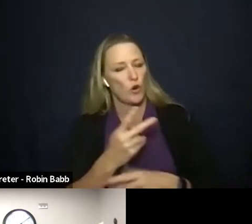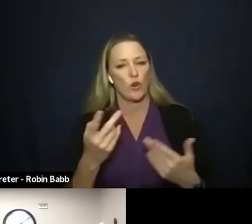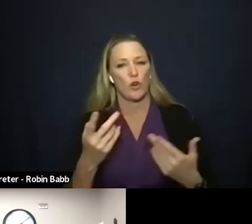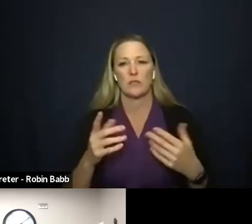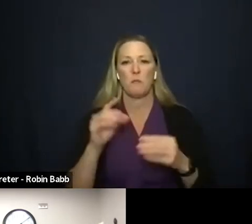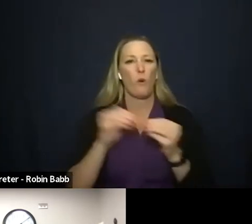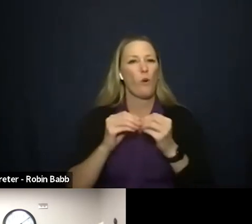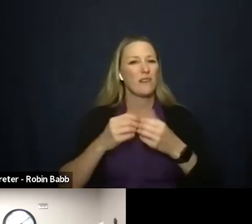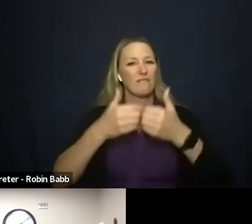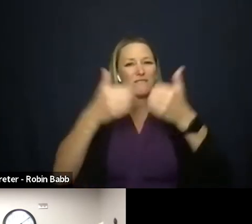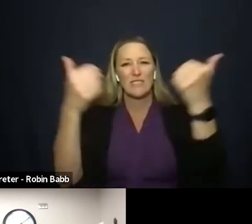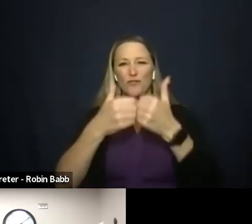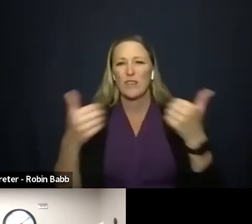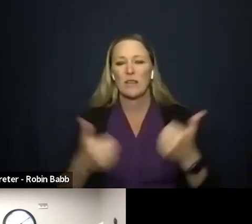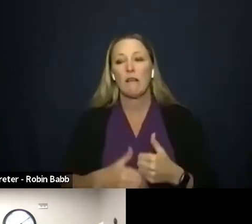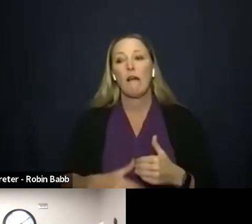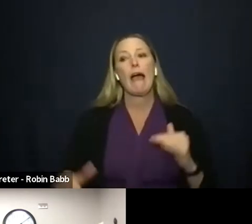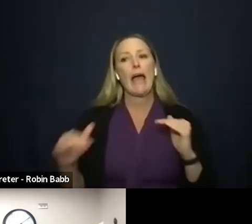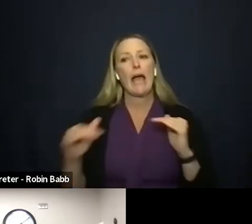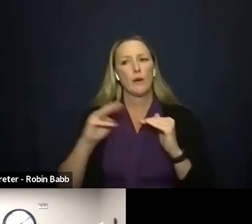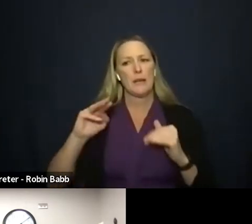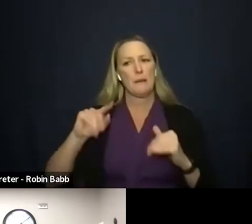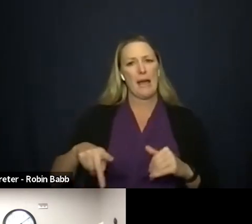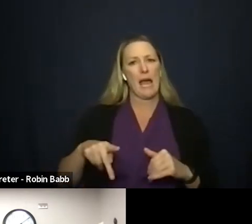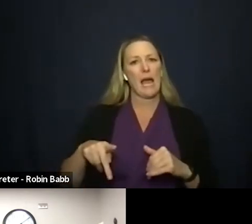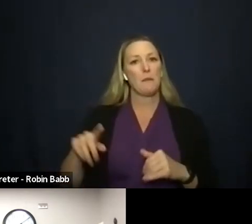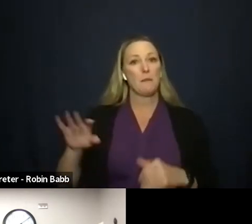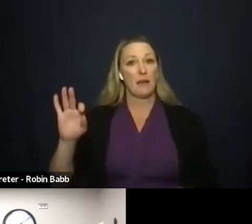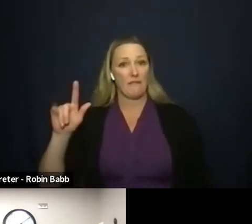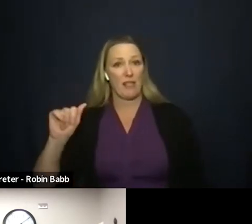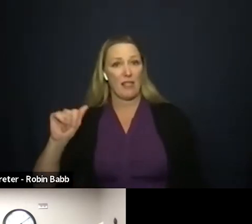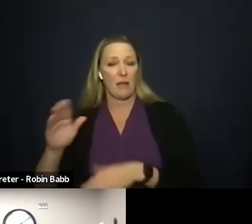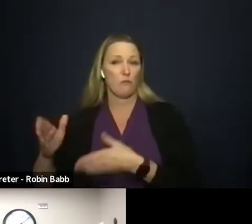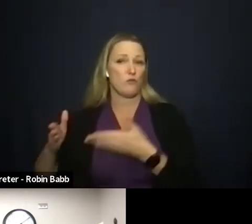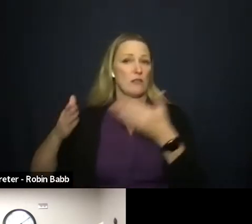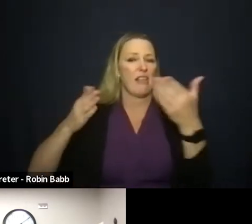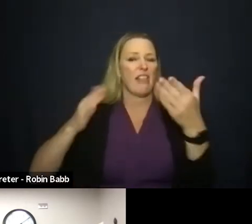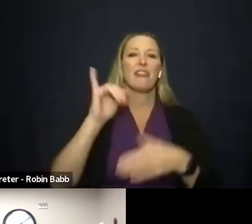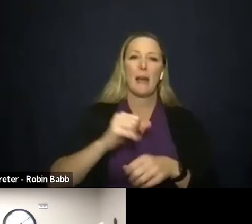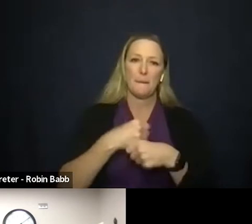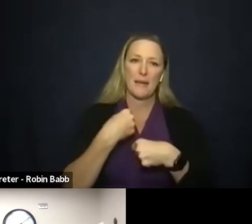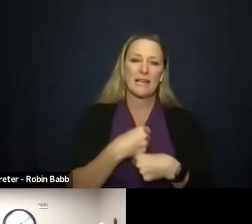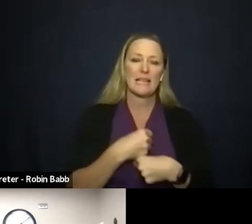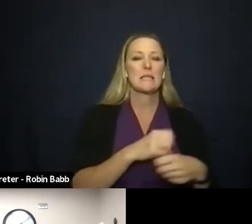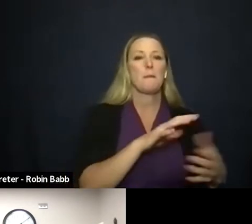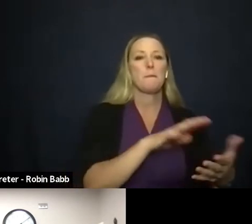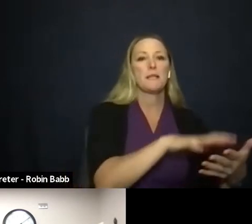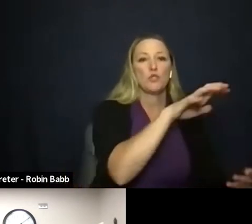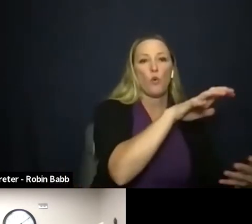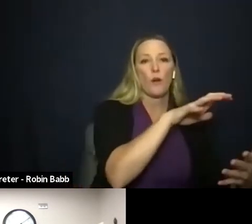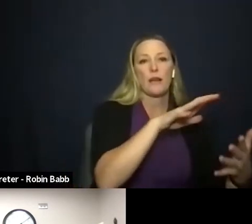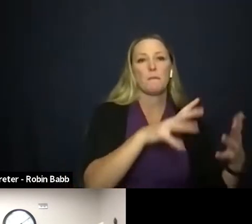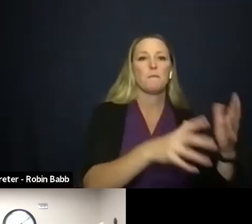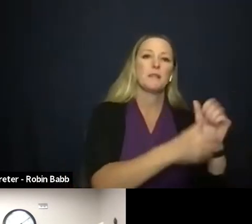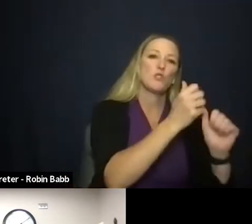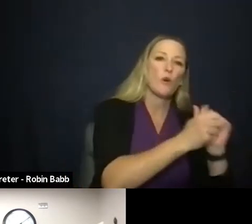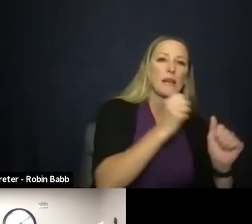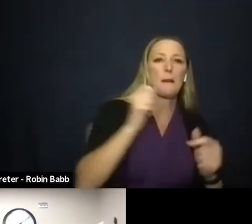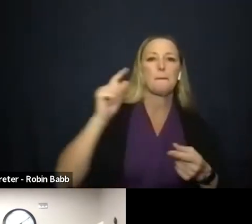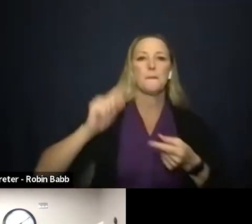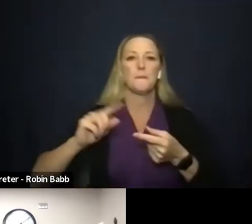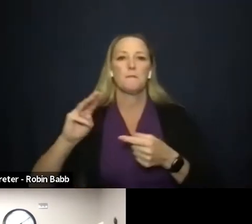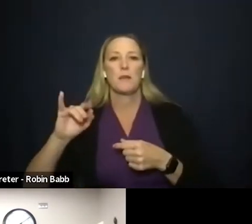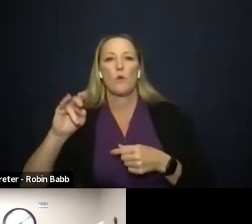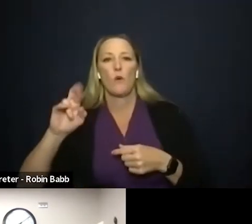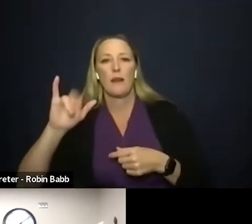district the equity map fairly submitted by fla creates minority majority districts that are low of low-income latino individuals to duly